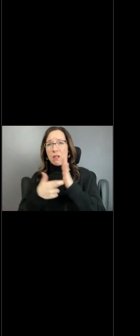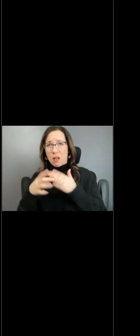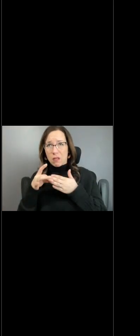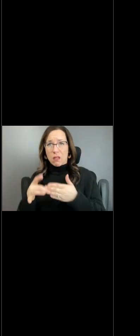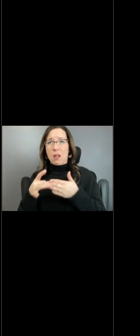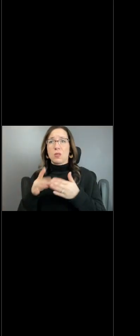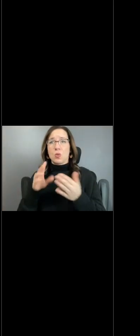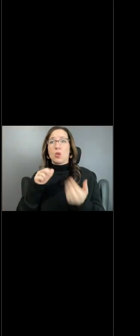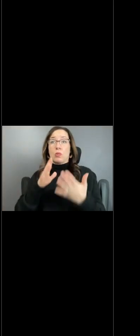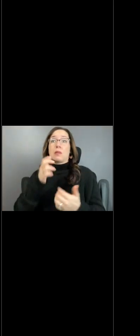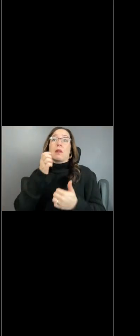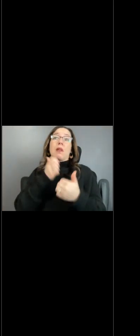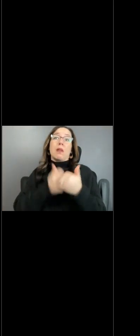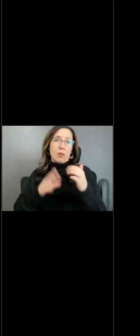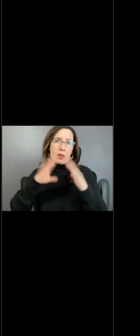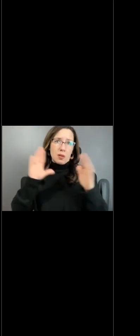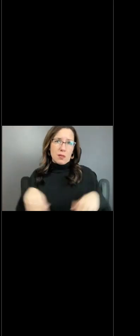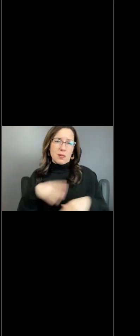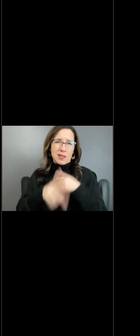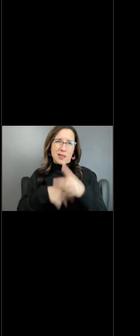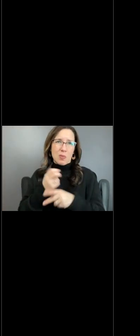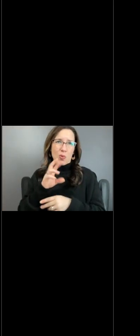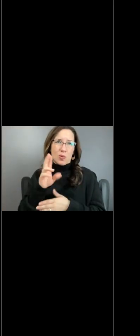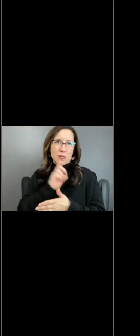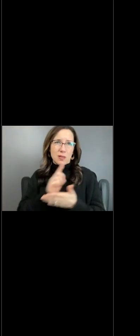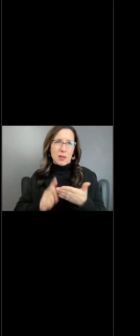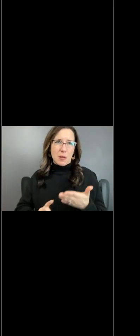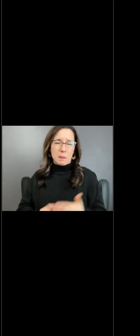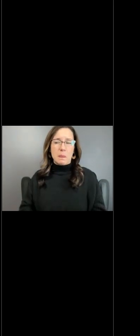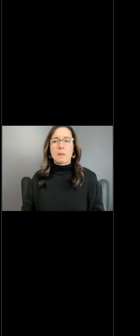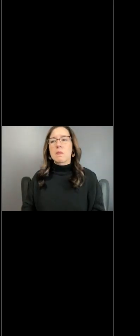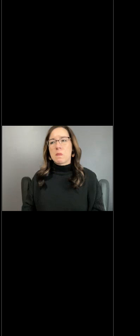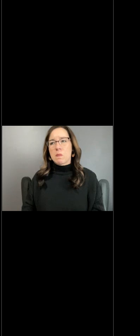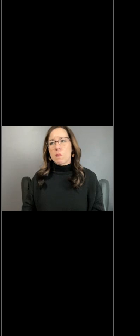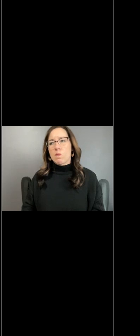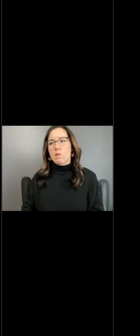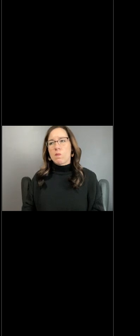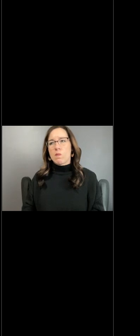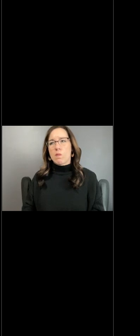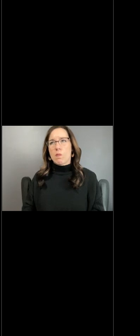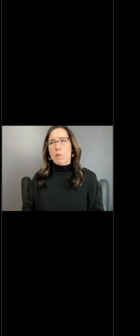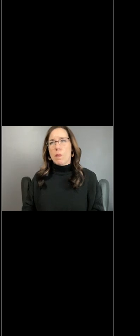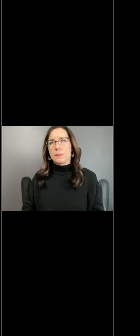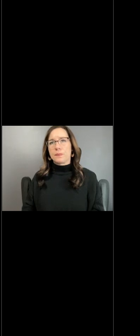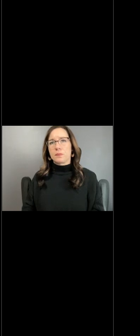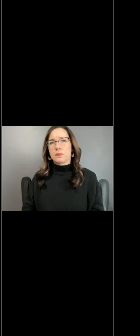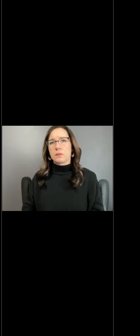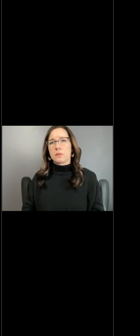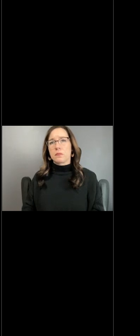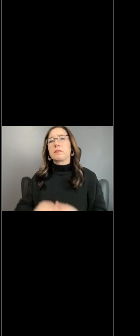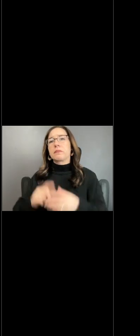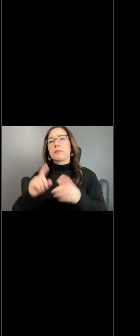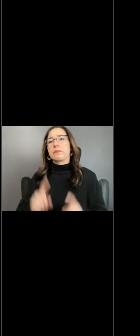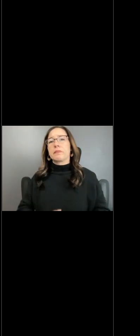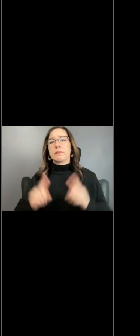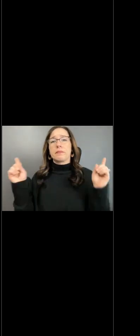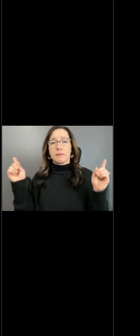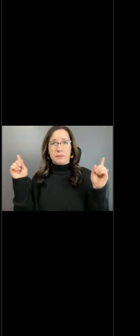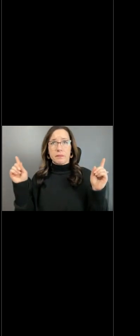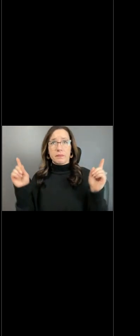prepare accessibility guidelines to address every housing type or design. However, the